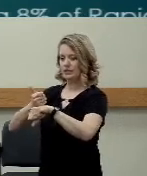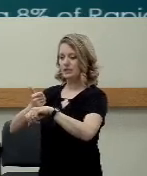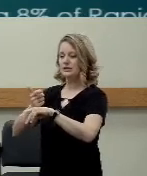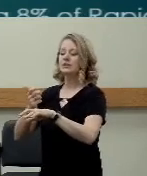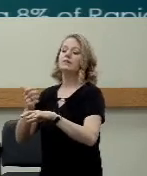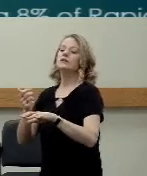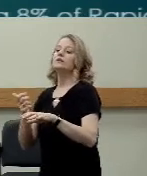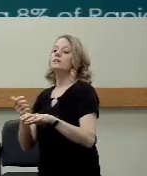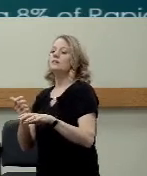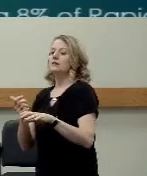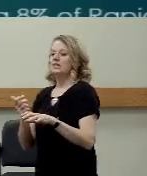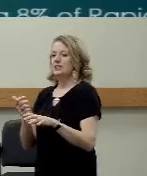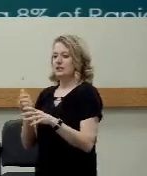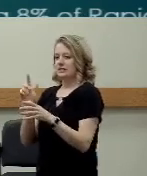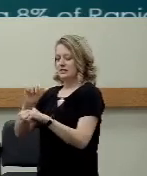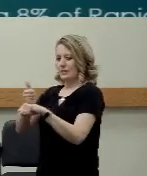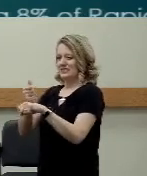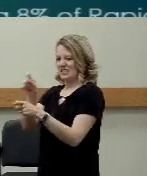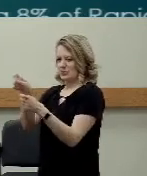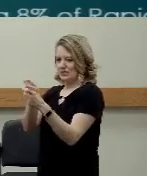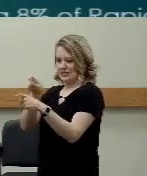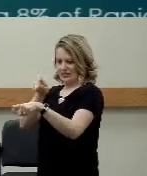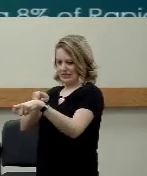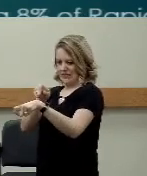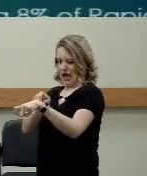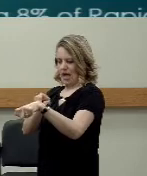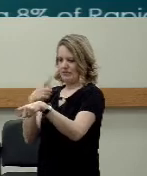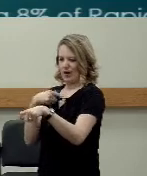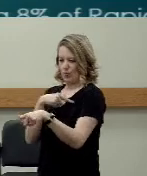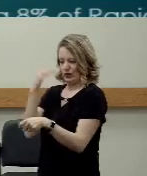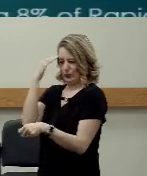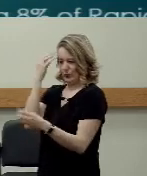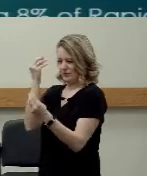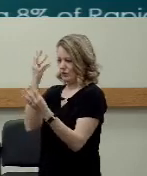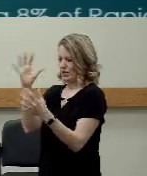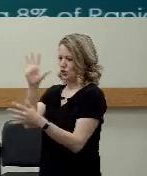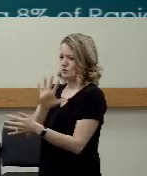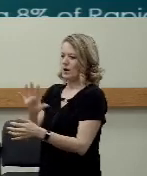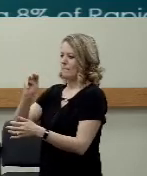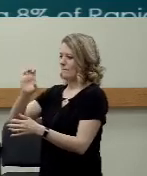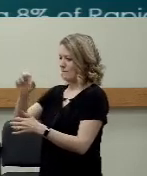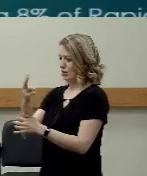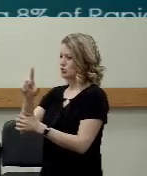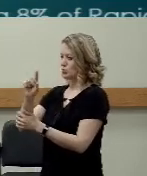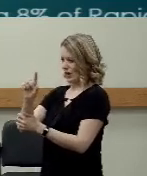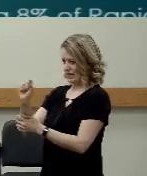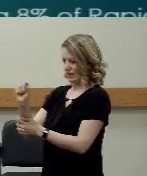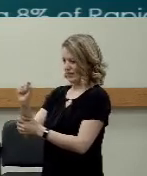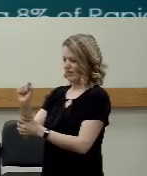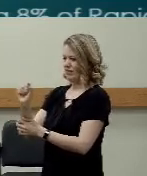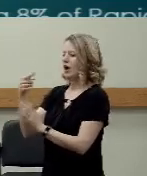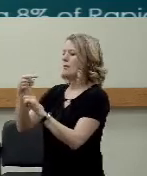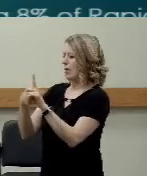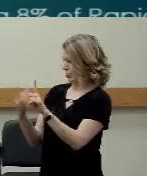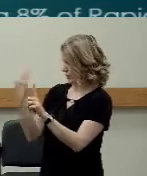point-in-time analysis of information available to us around March 20th, so 30 days ago, roughly.